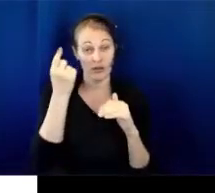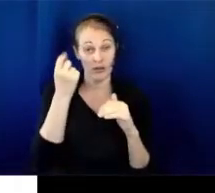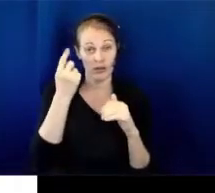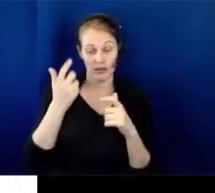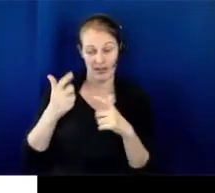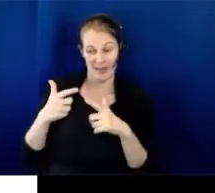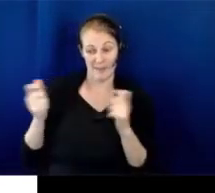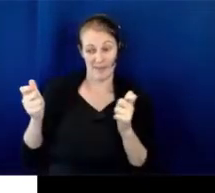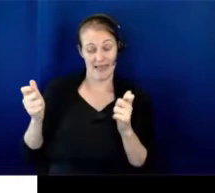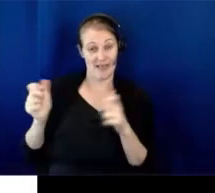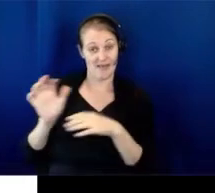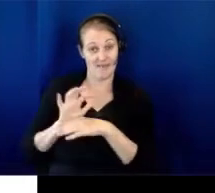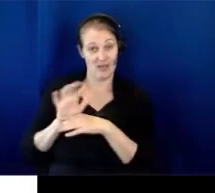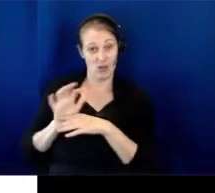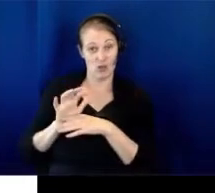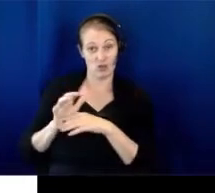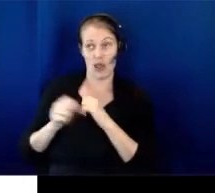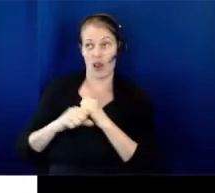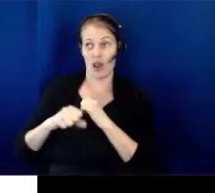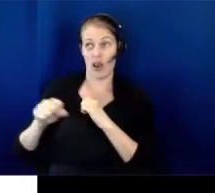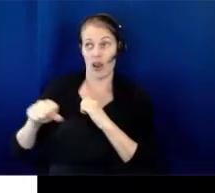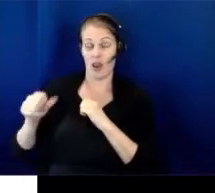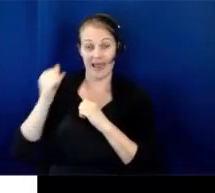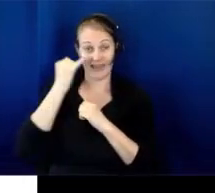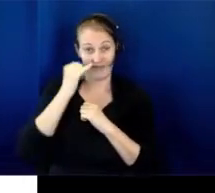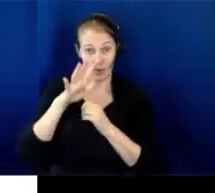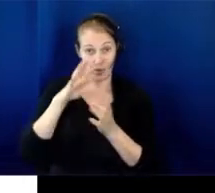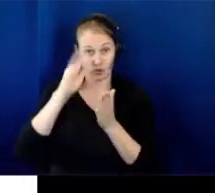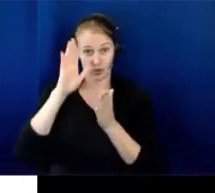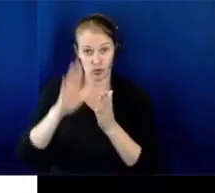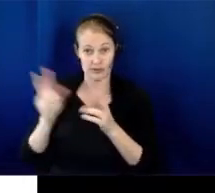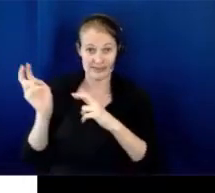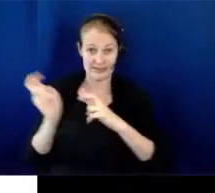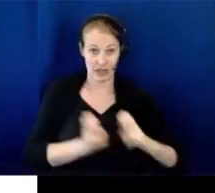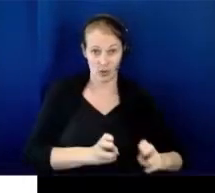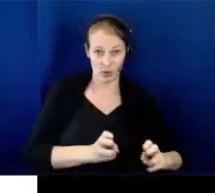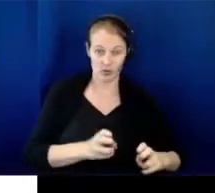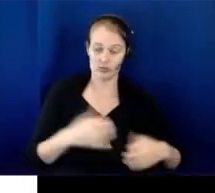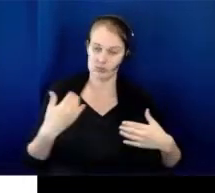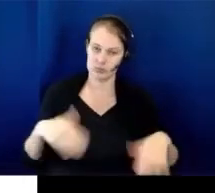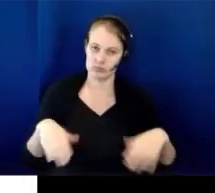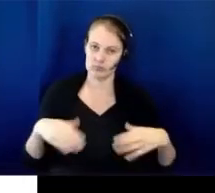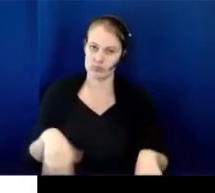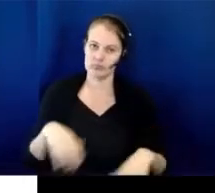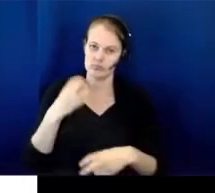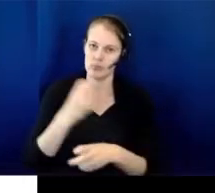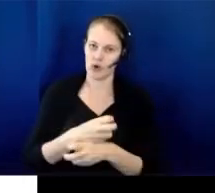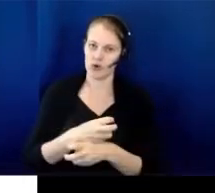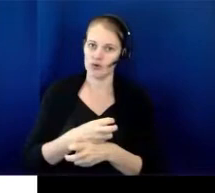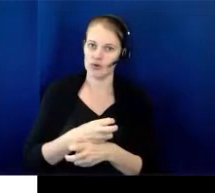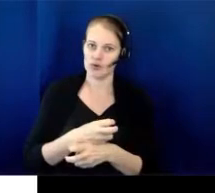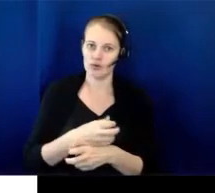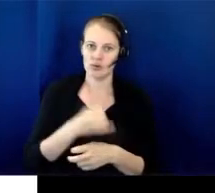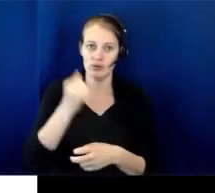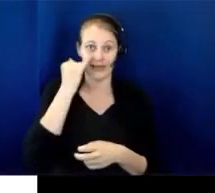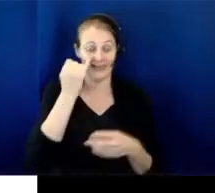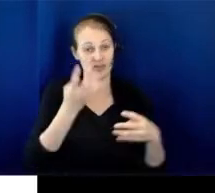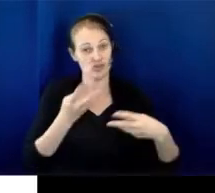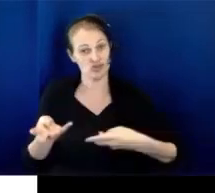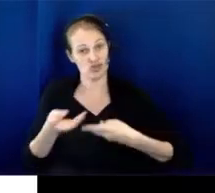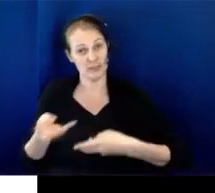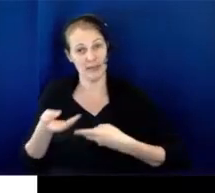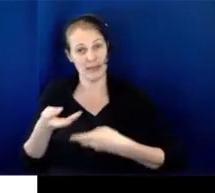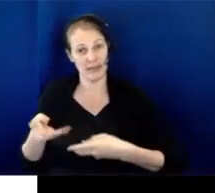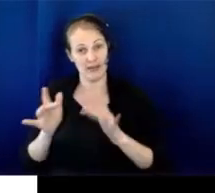have a hard time, if you're allowing your students to download, they have a harder time doing so. And if they're streaming, it might take